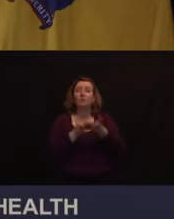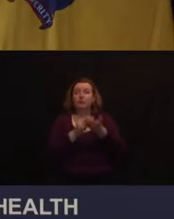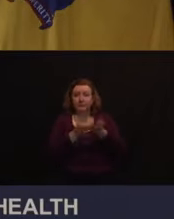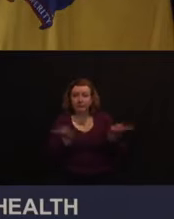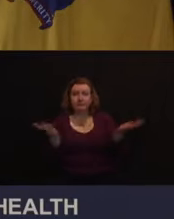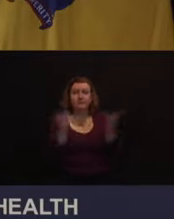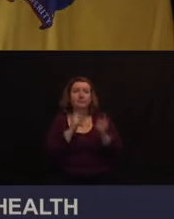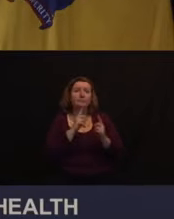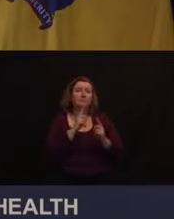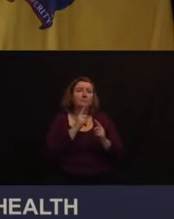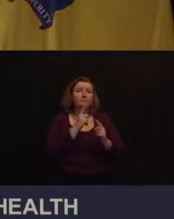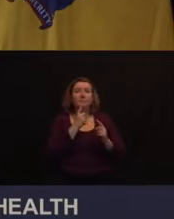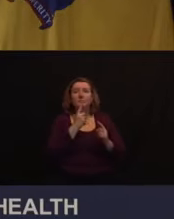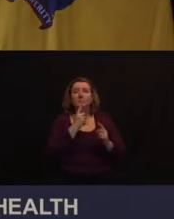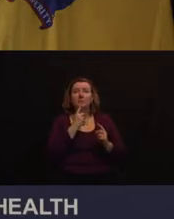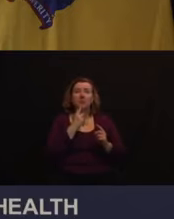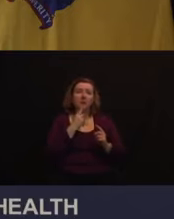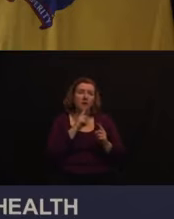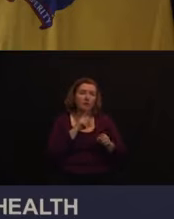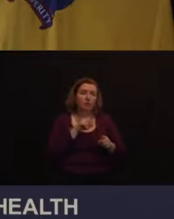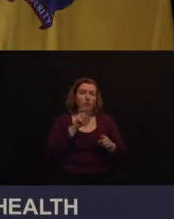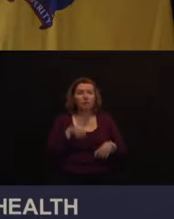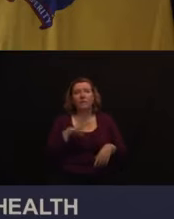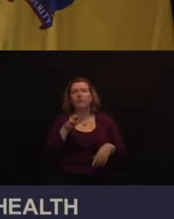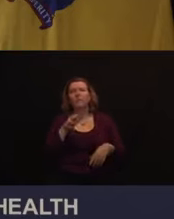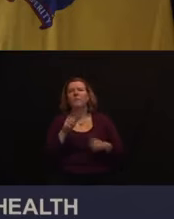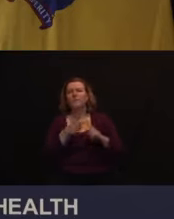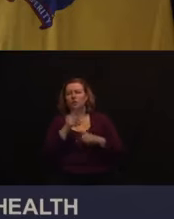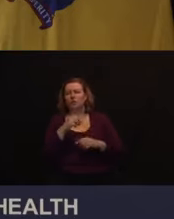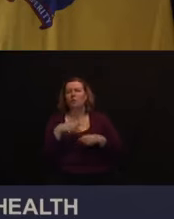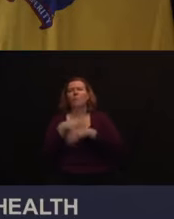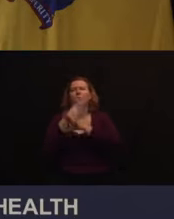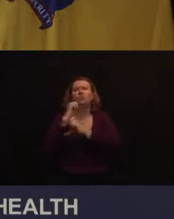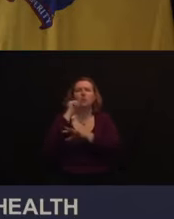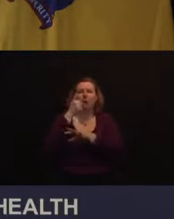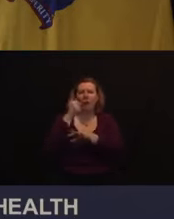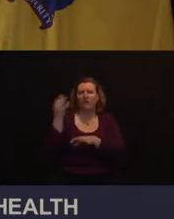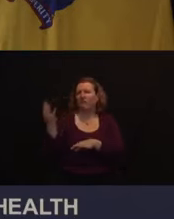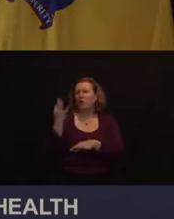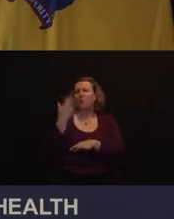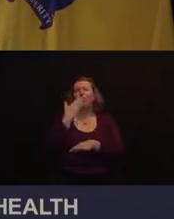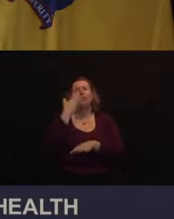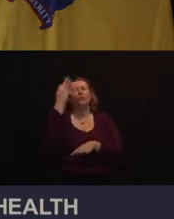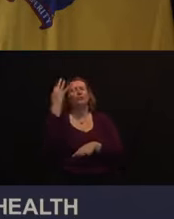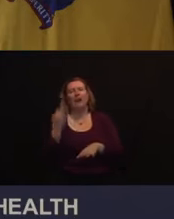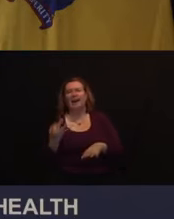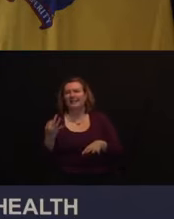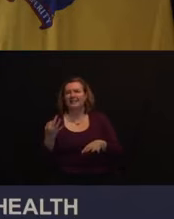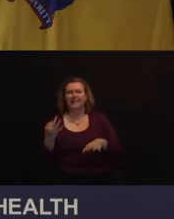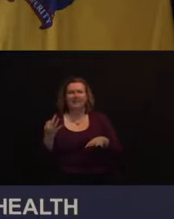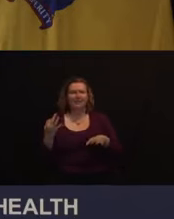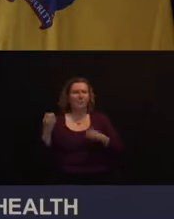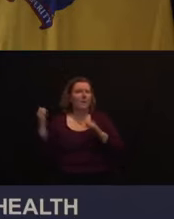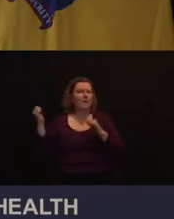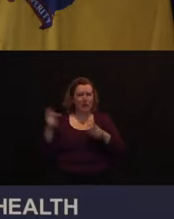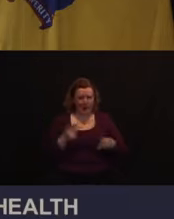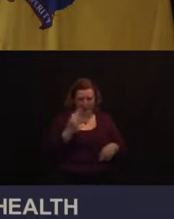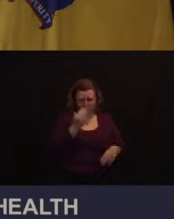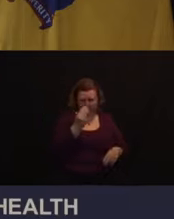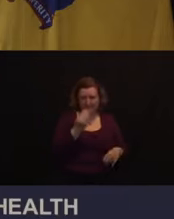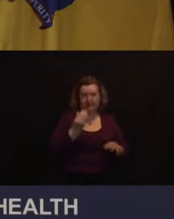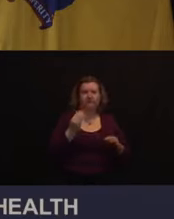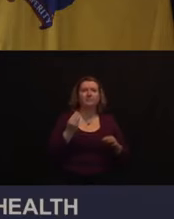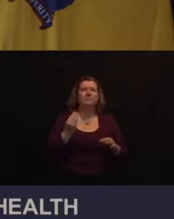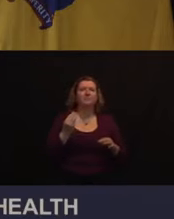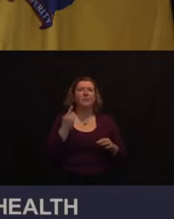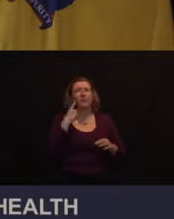we will be virtual again tomorrow. We won't be with you on Friday as it is Good Friday, and we'll be back again on Monday. And I think Monday will